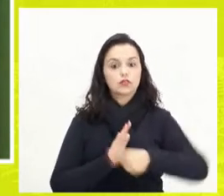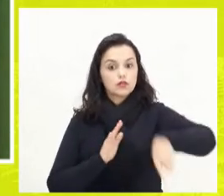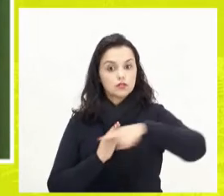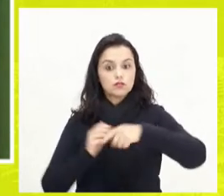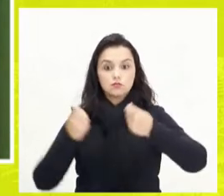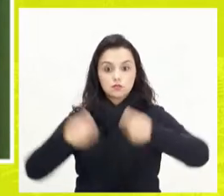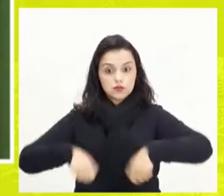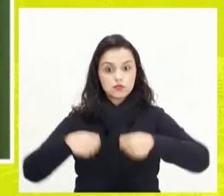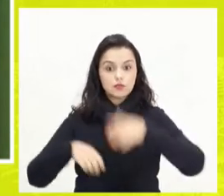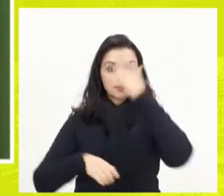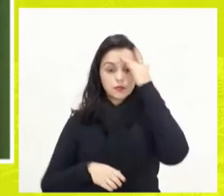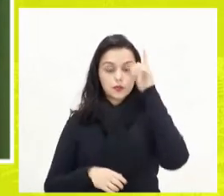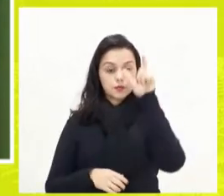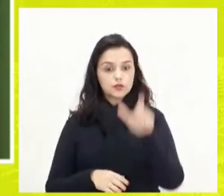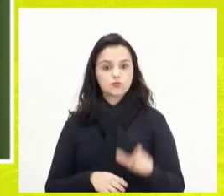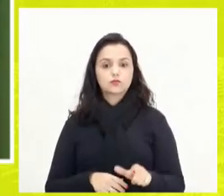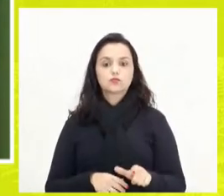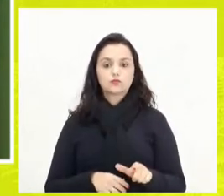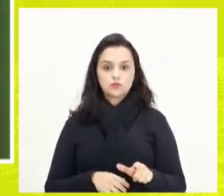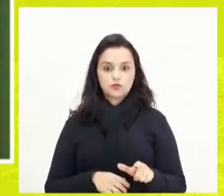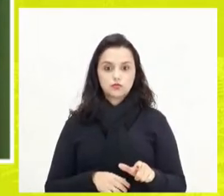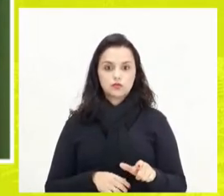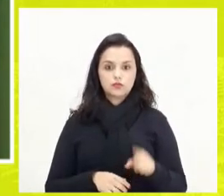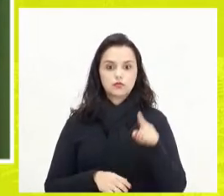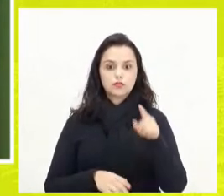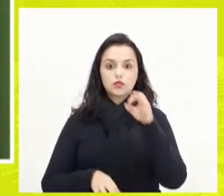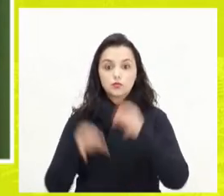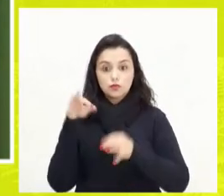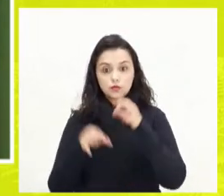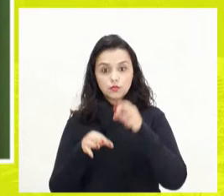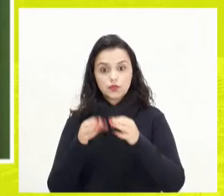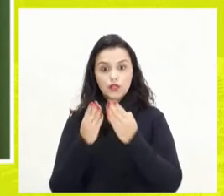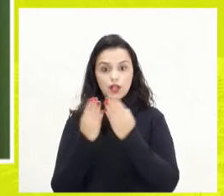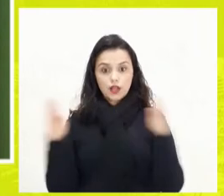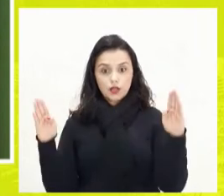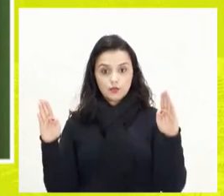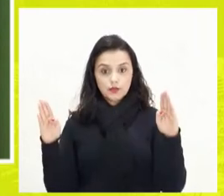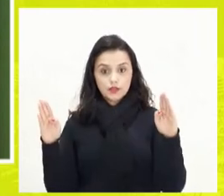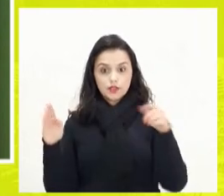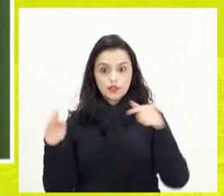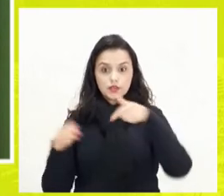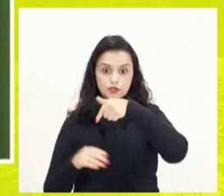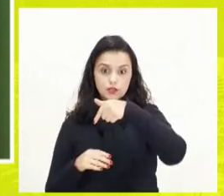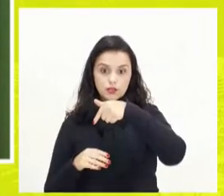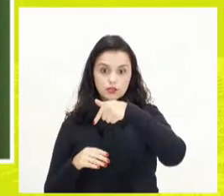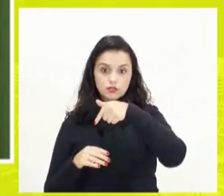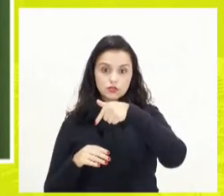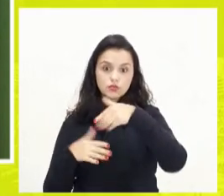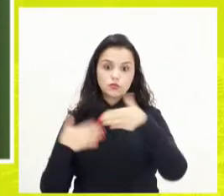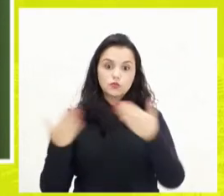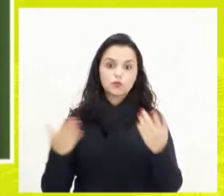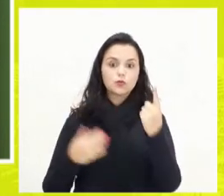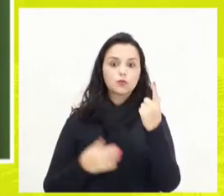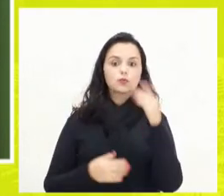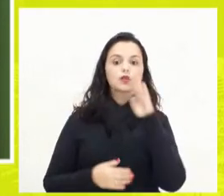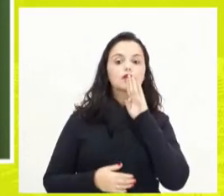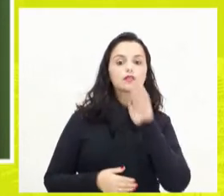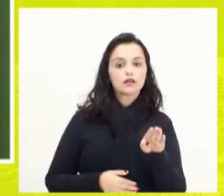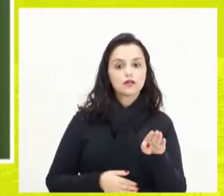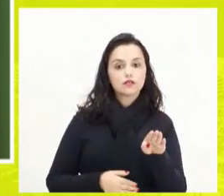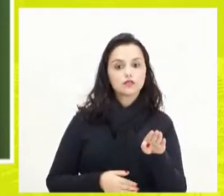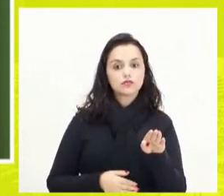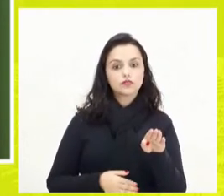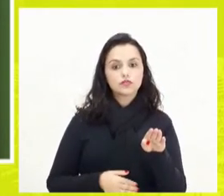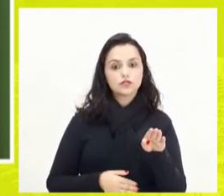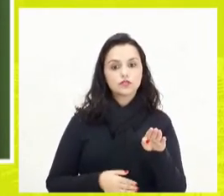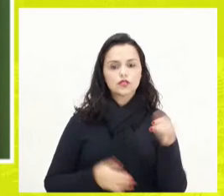the election delegations because the courts are open from 7am to 1pm